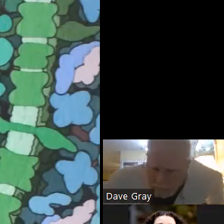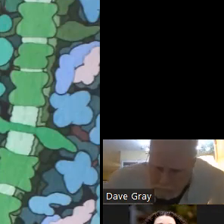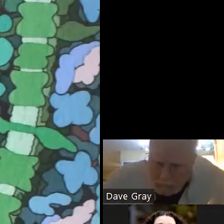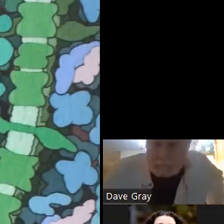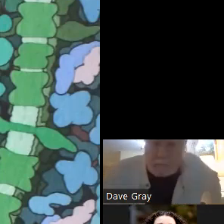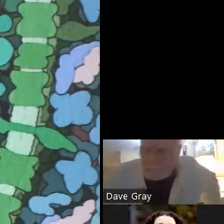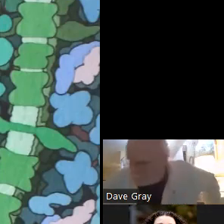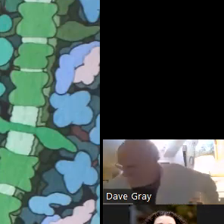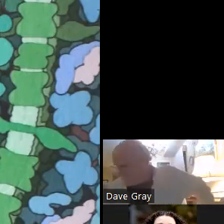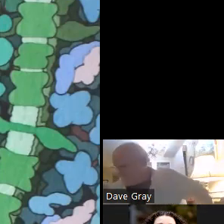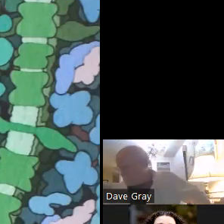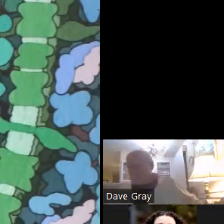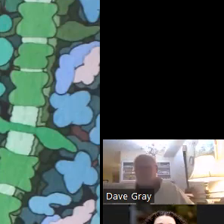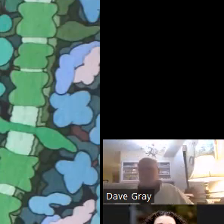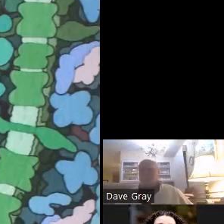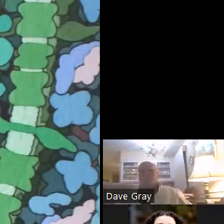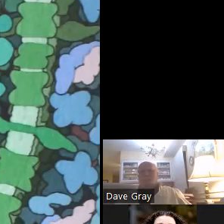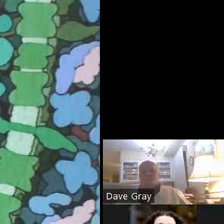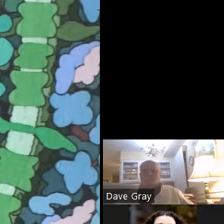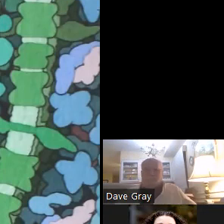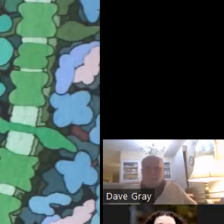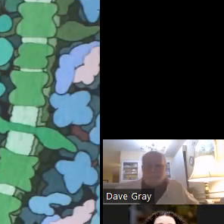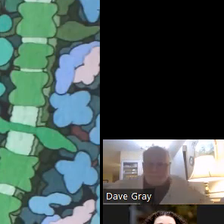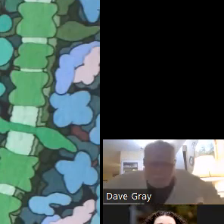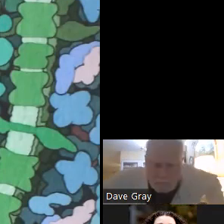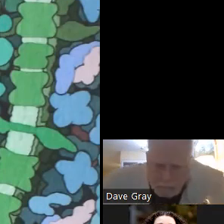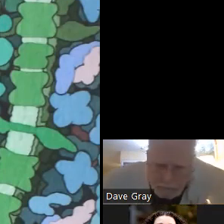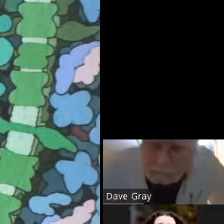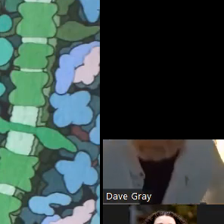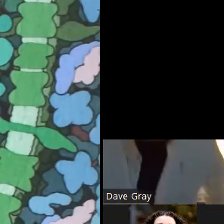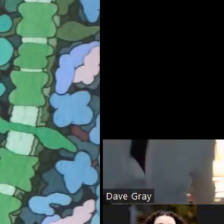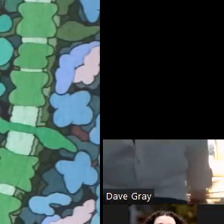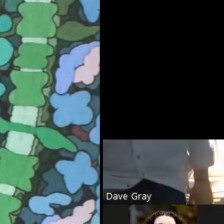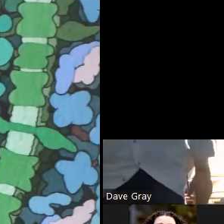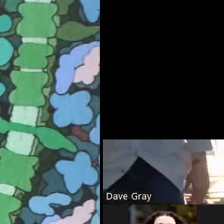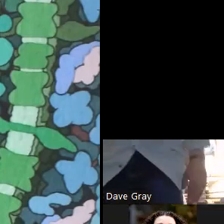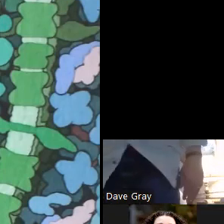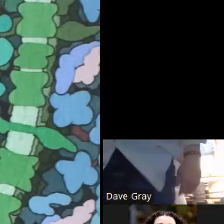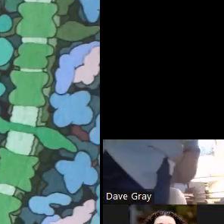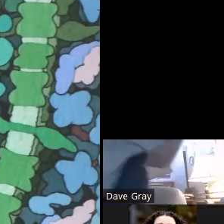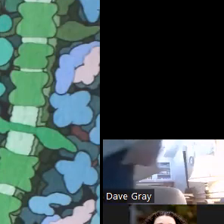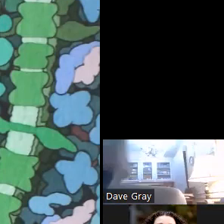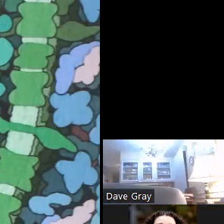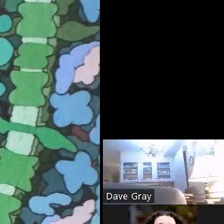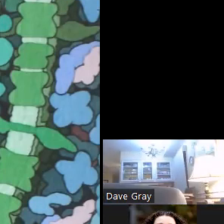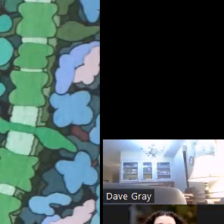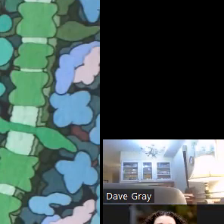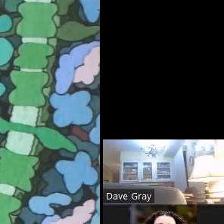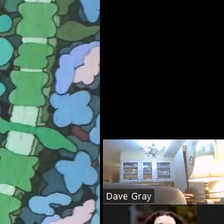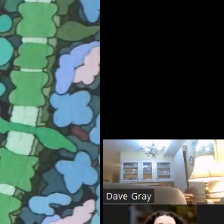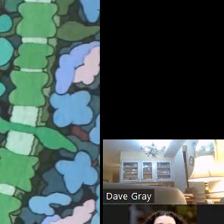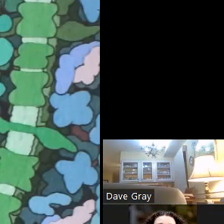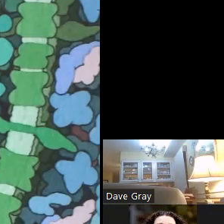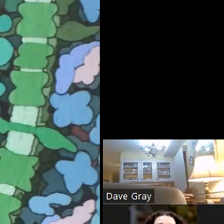of just do well, and your graduate, your professional graduate degree is going to really what set you in the track